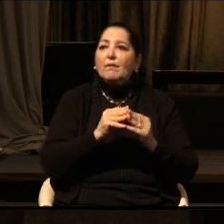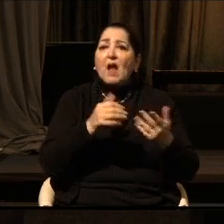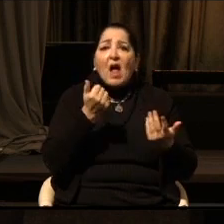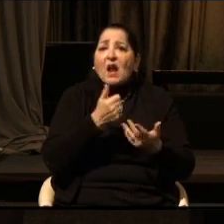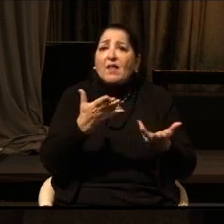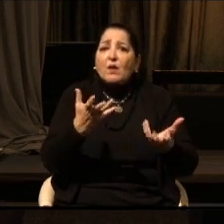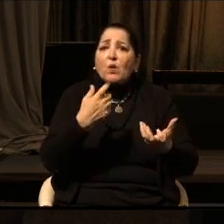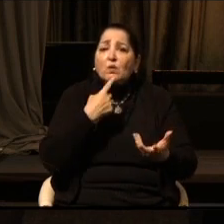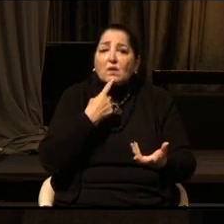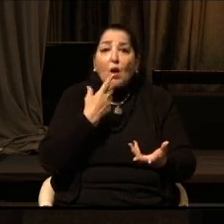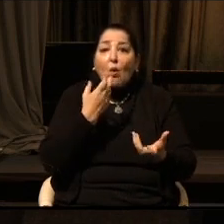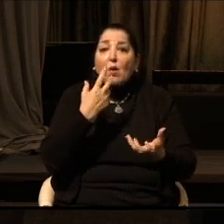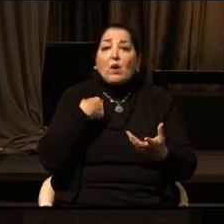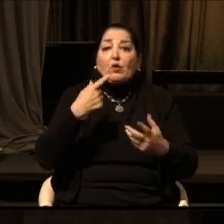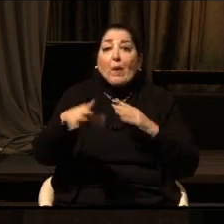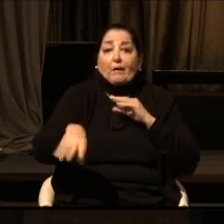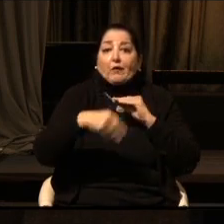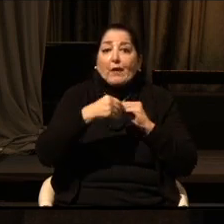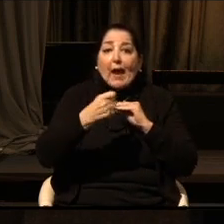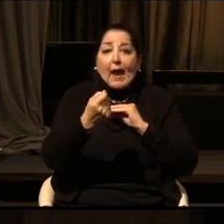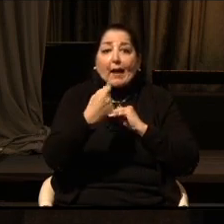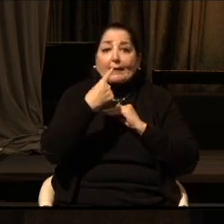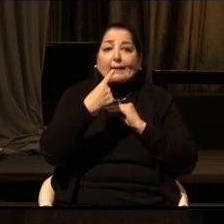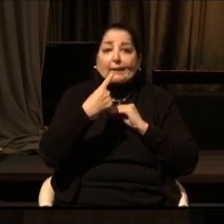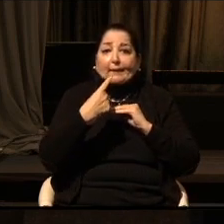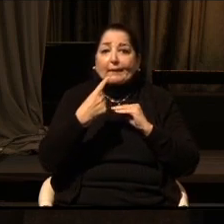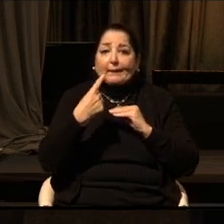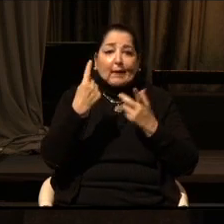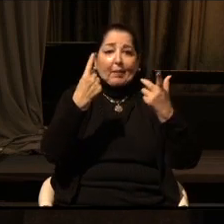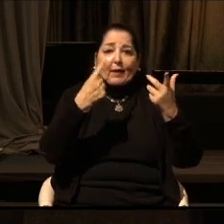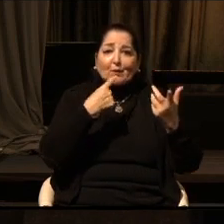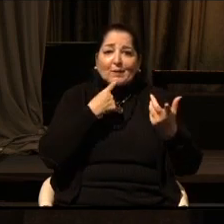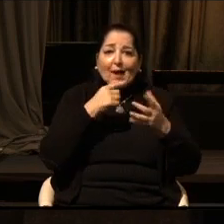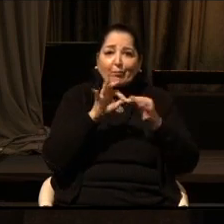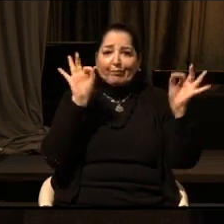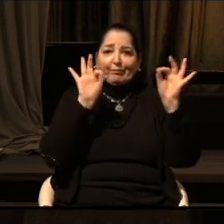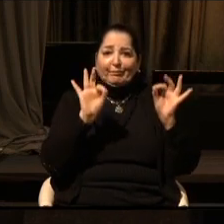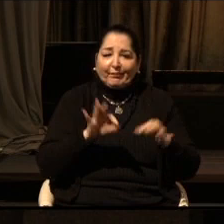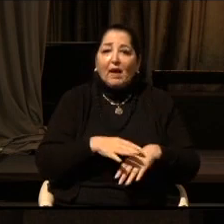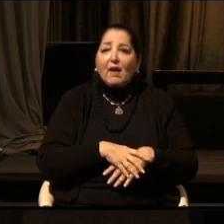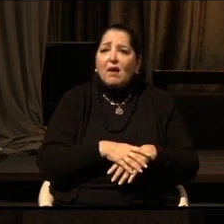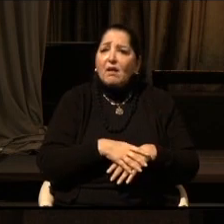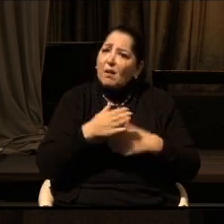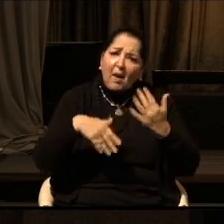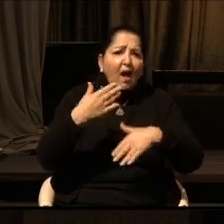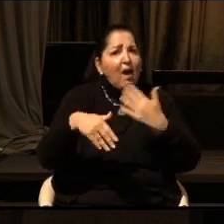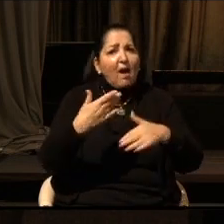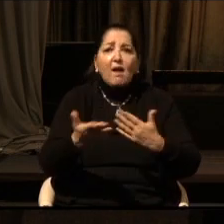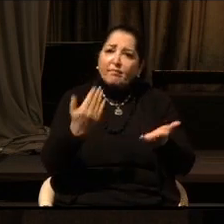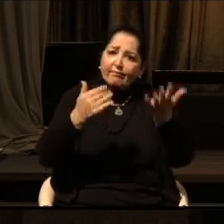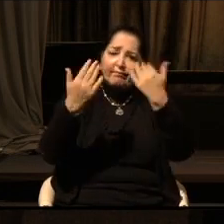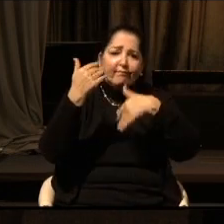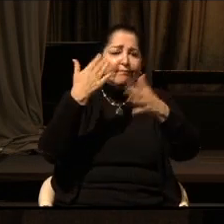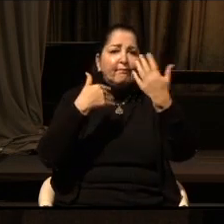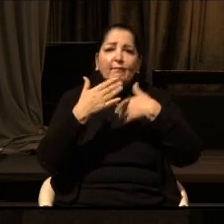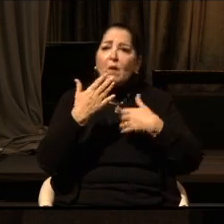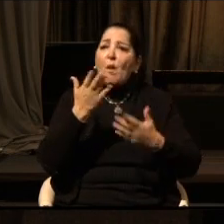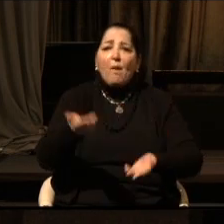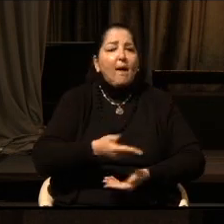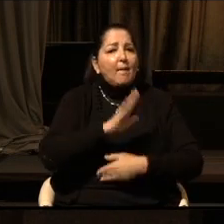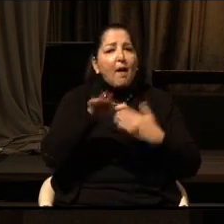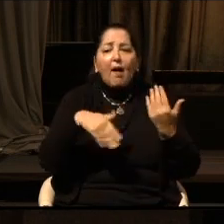some sass to the Twitter feed, let's just get that dialogue going. All voices are welcome. Either